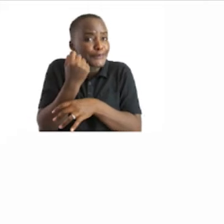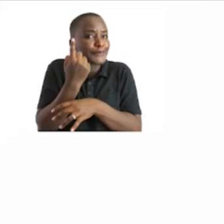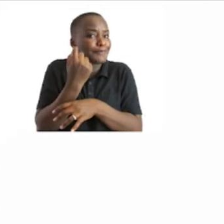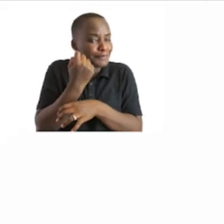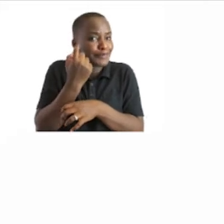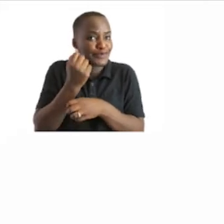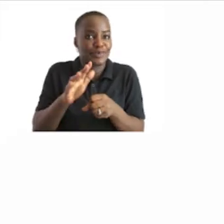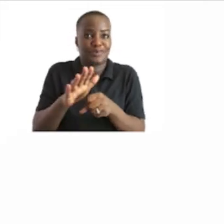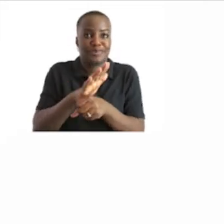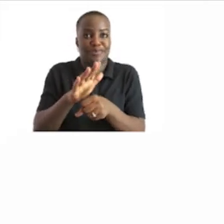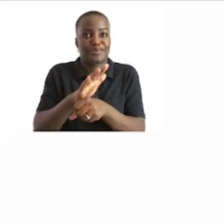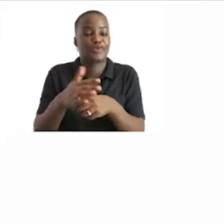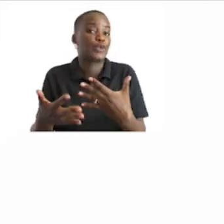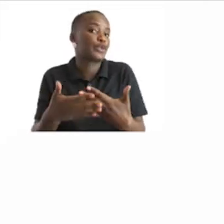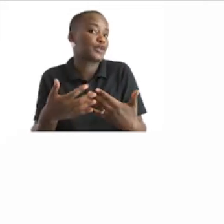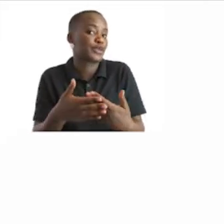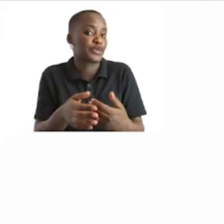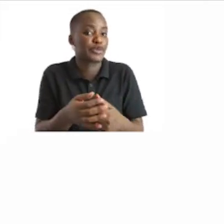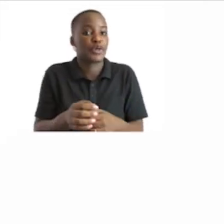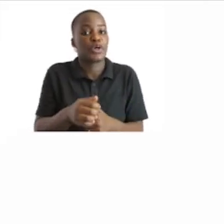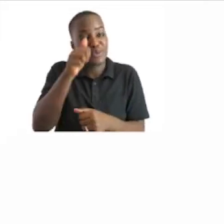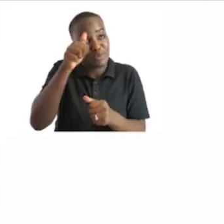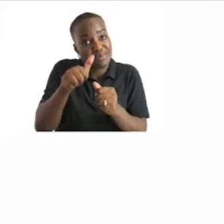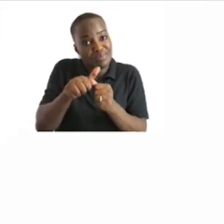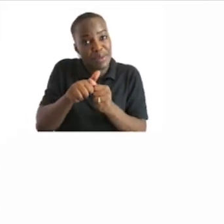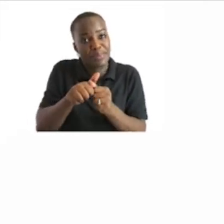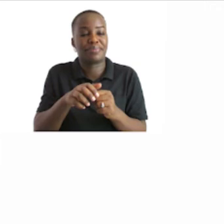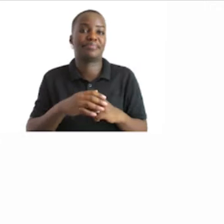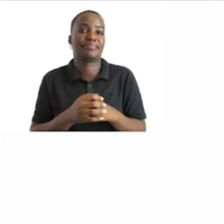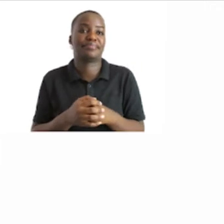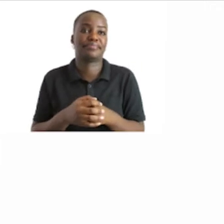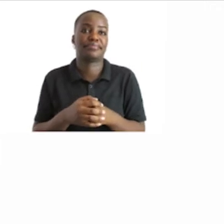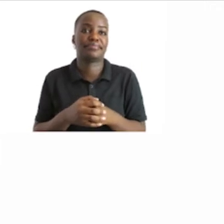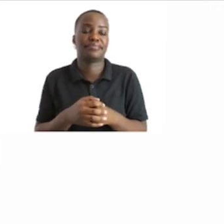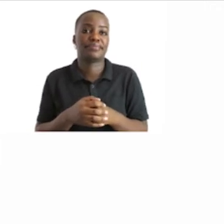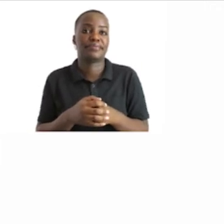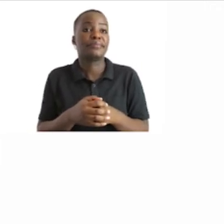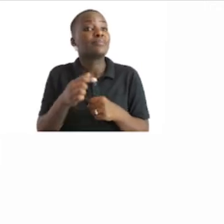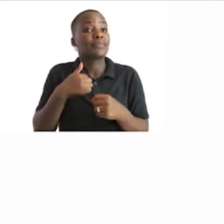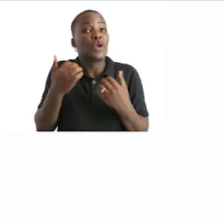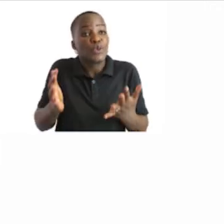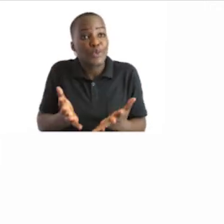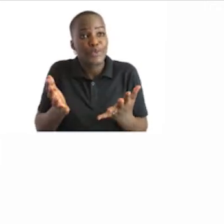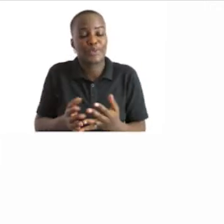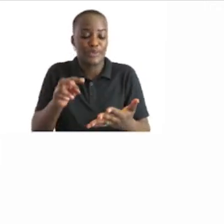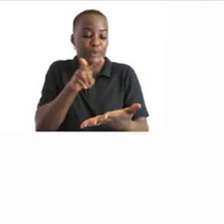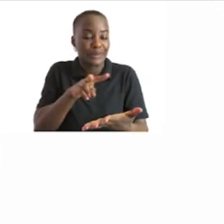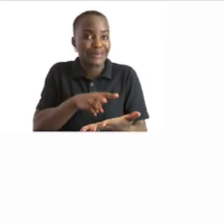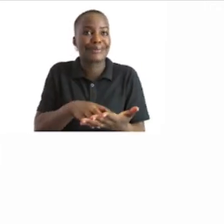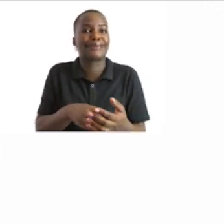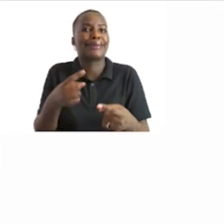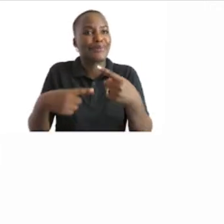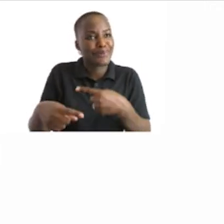know, so that it will be easier for you to remember the word next time. And I encourage you to read the passage at